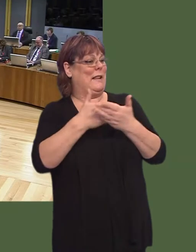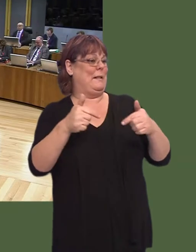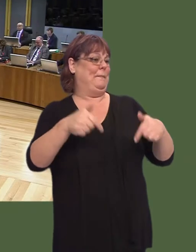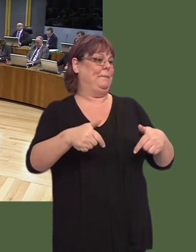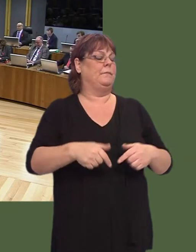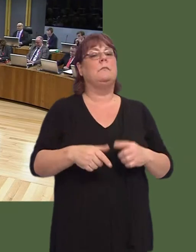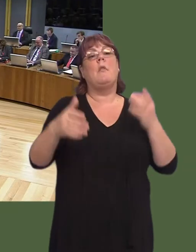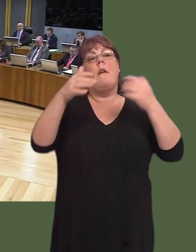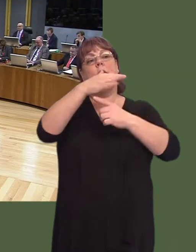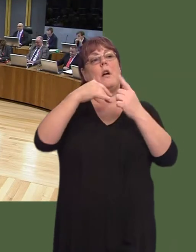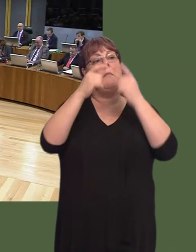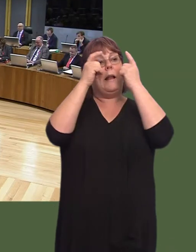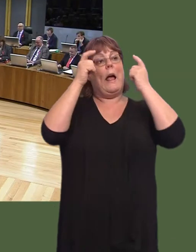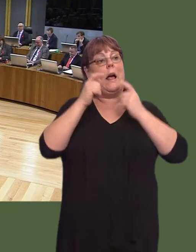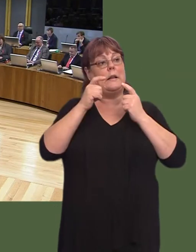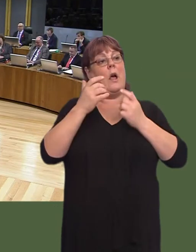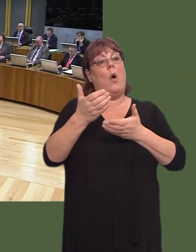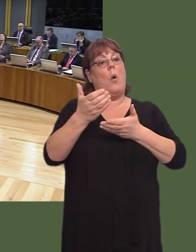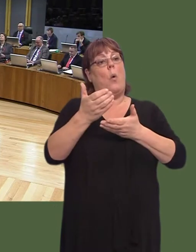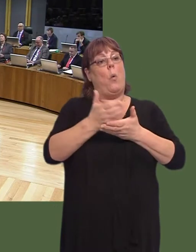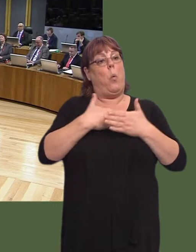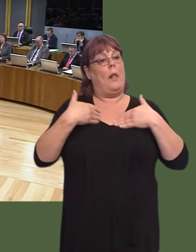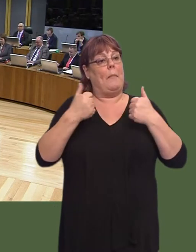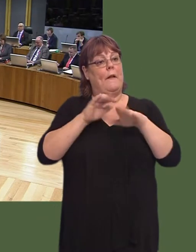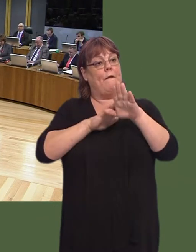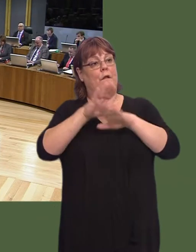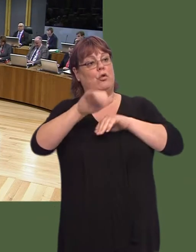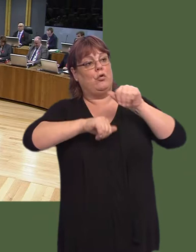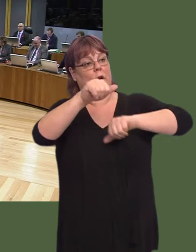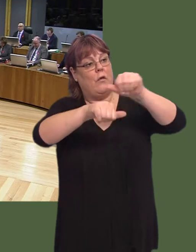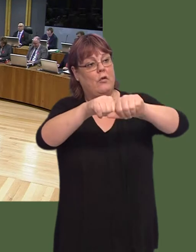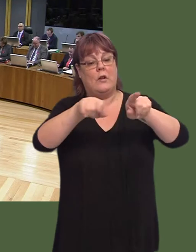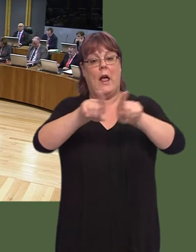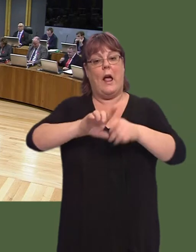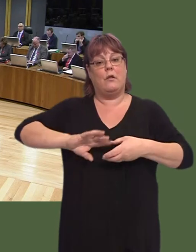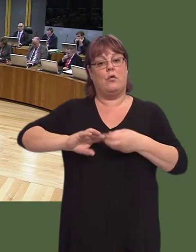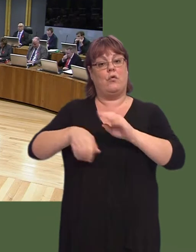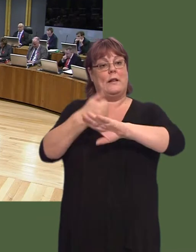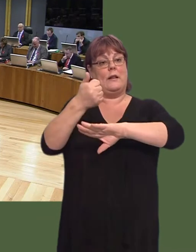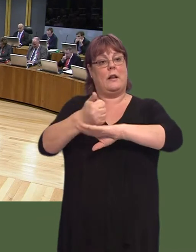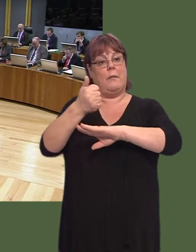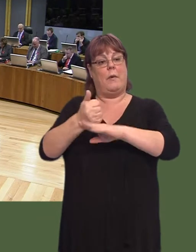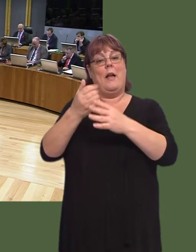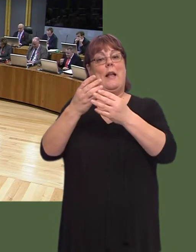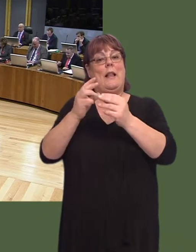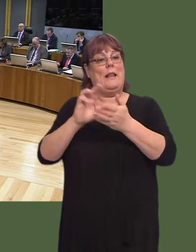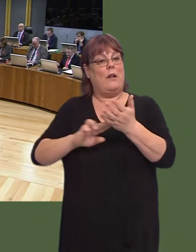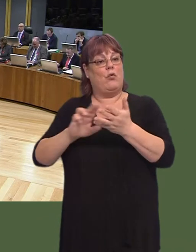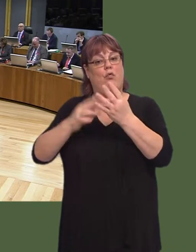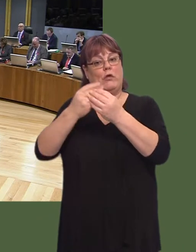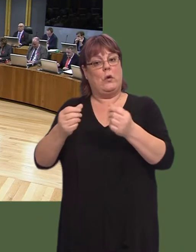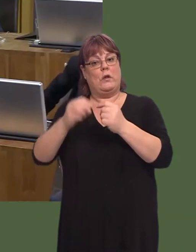question, if I may say. Well, through the Environment Act, the Wellbeing of Future Generations Act and the creation of Natural Resources Wales, we already have, of course, some of the